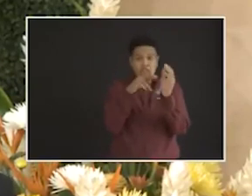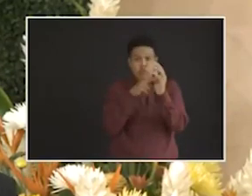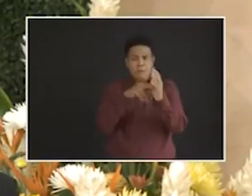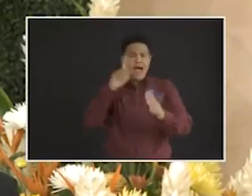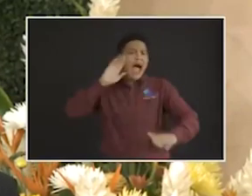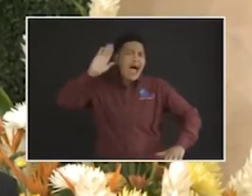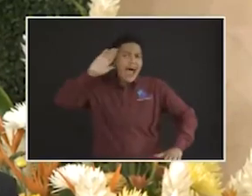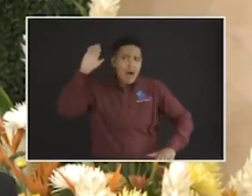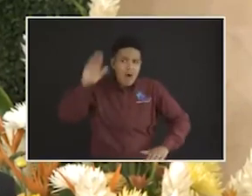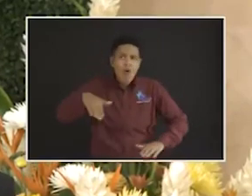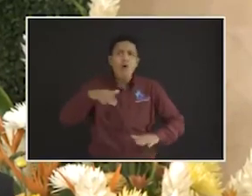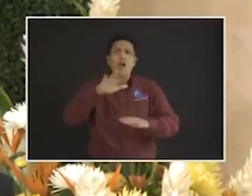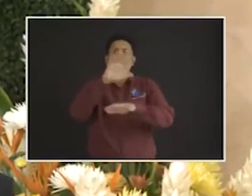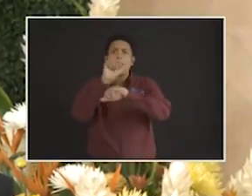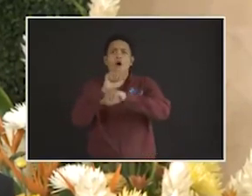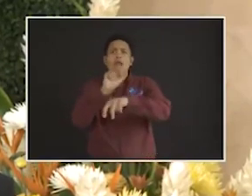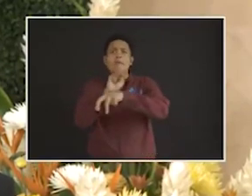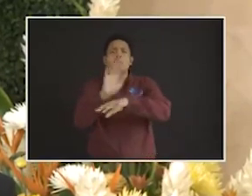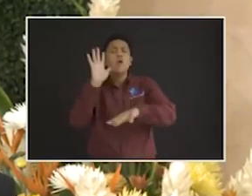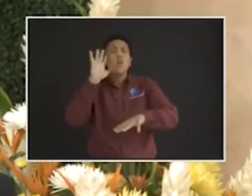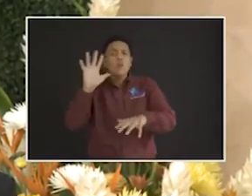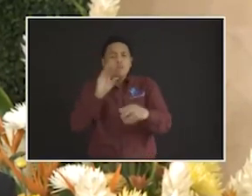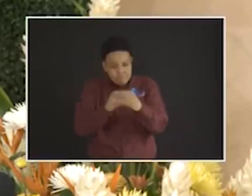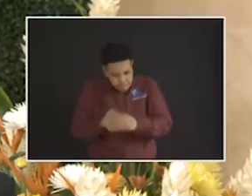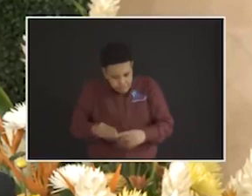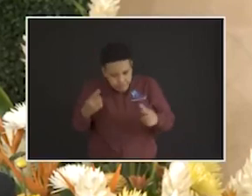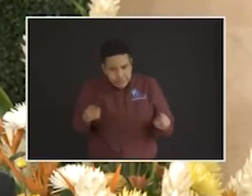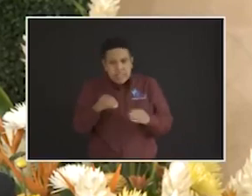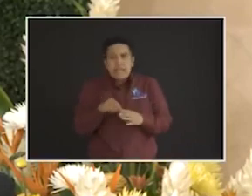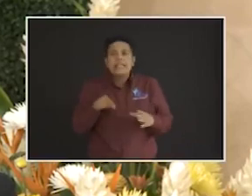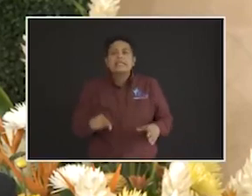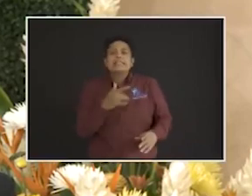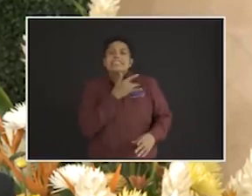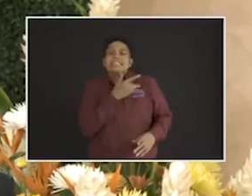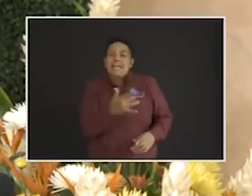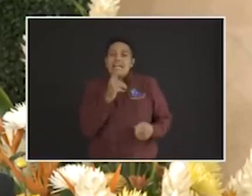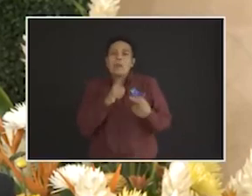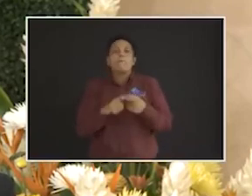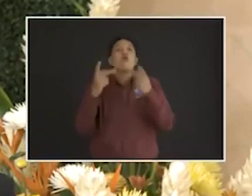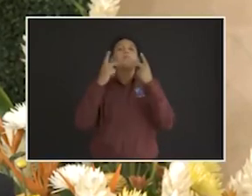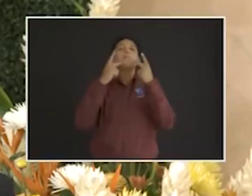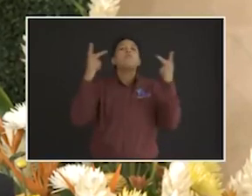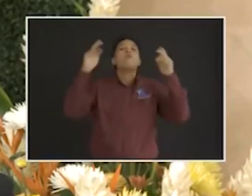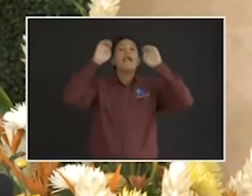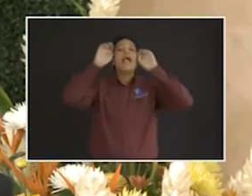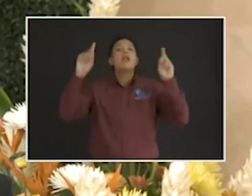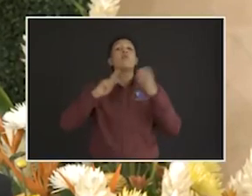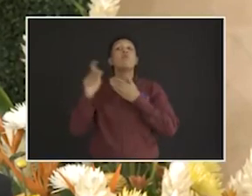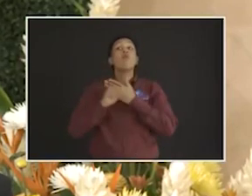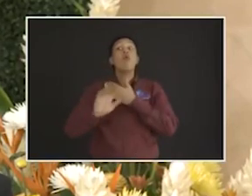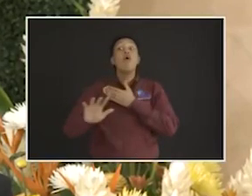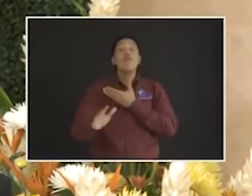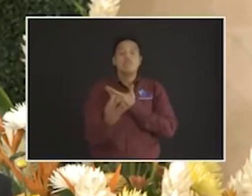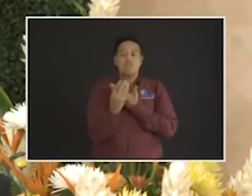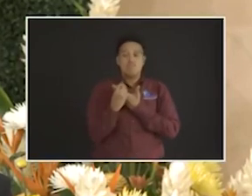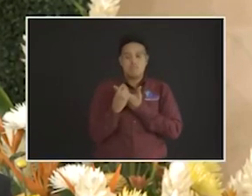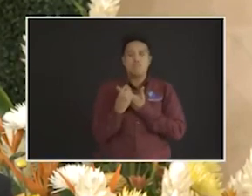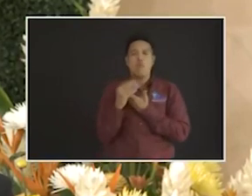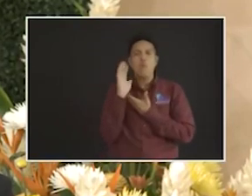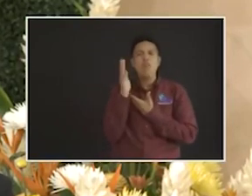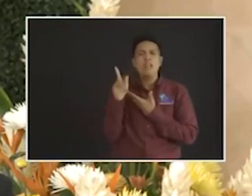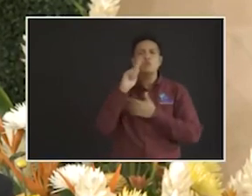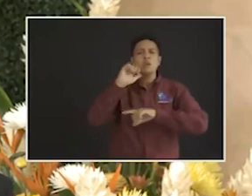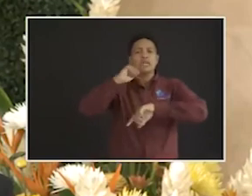each appointed minister will participate in the sensitization and public education programs to be established by